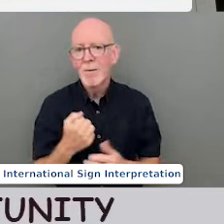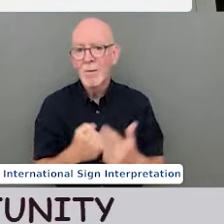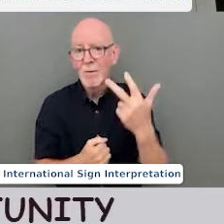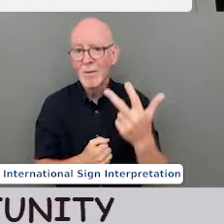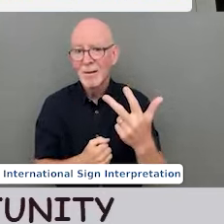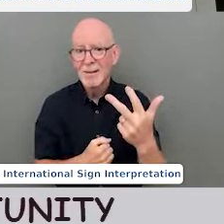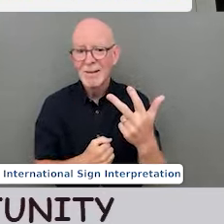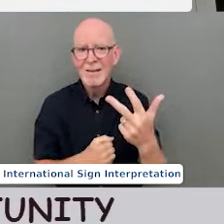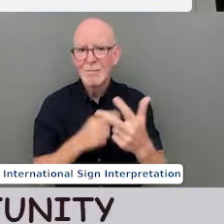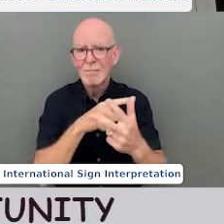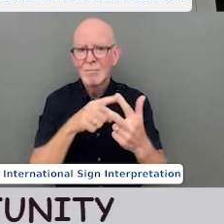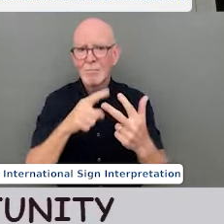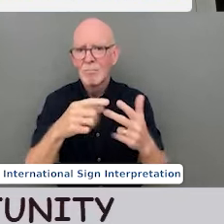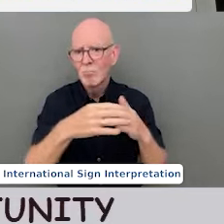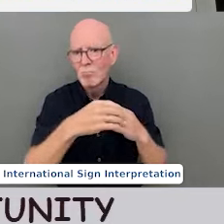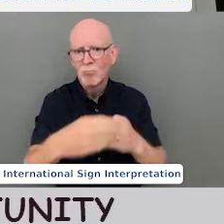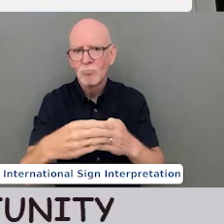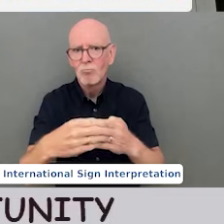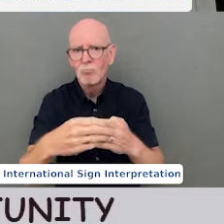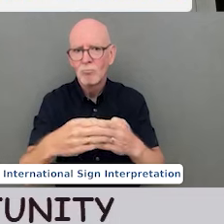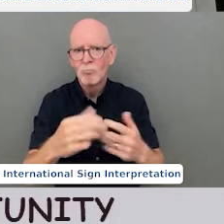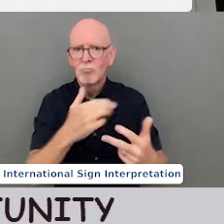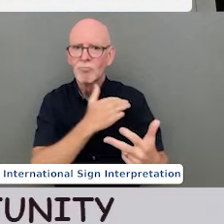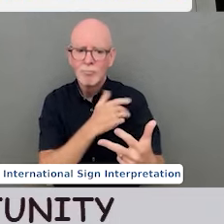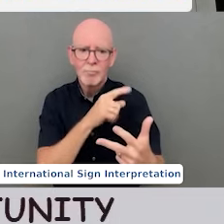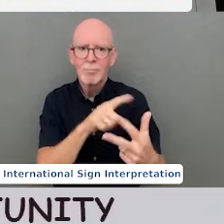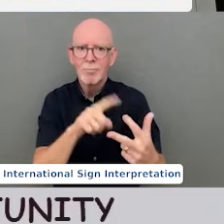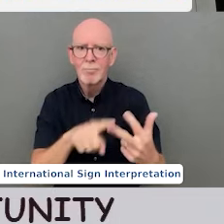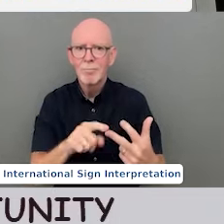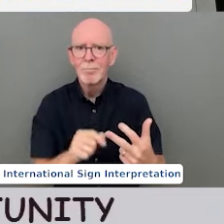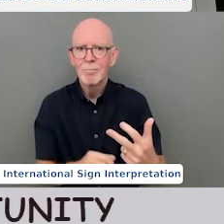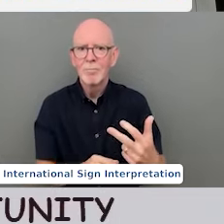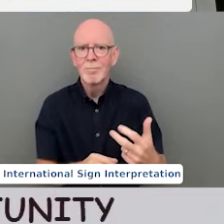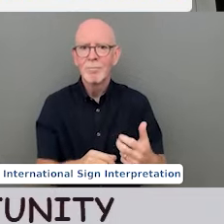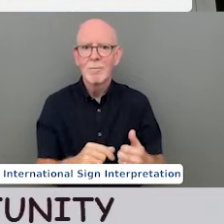the digital and innovation for the development.